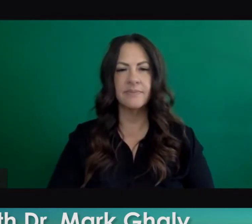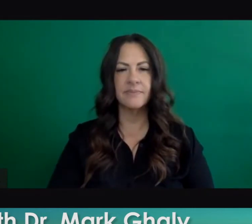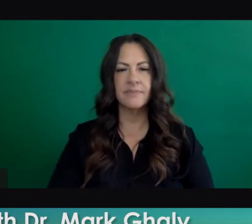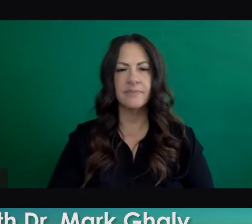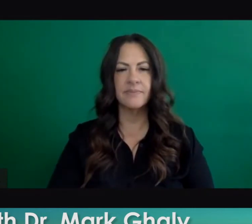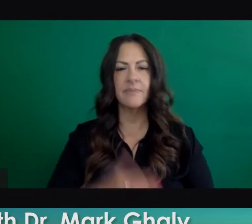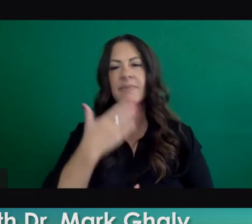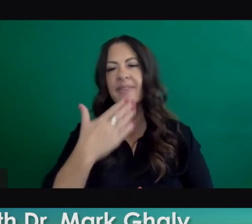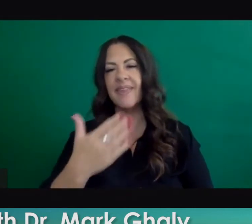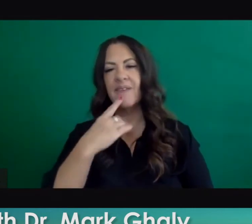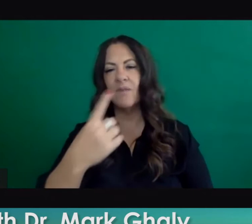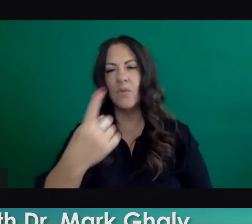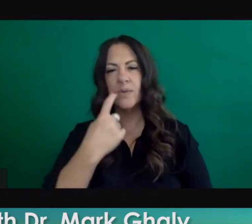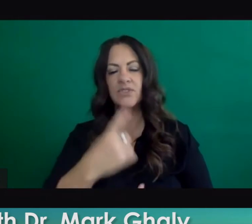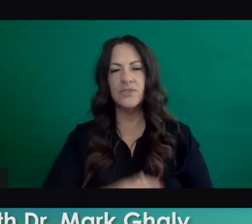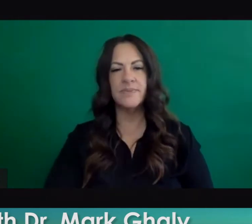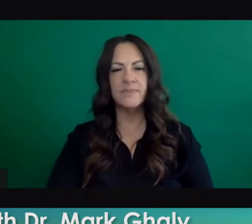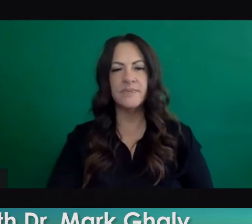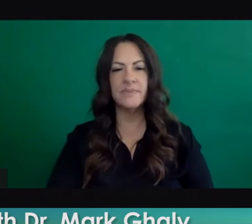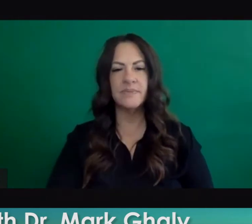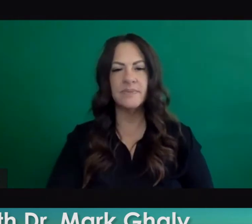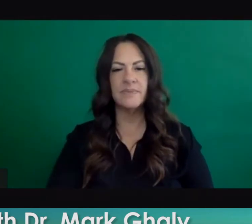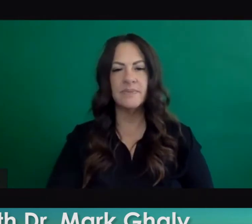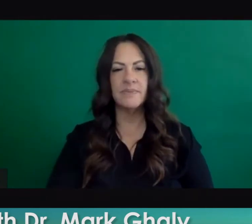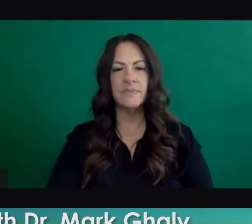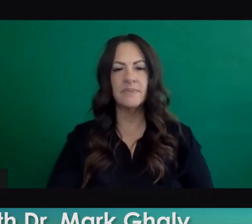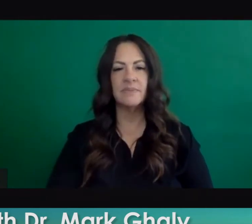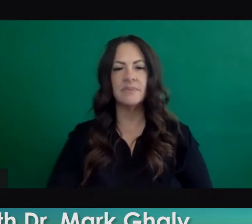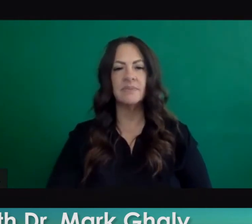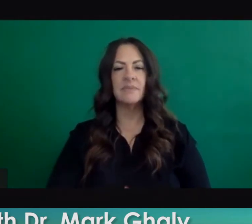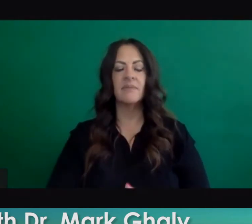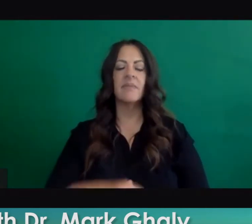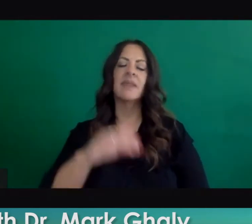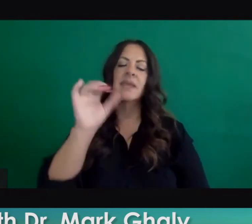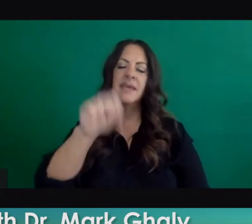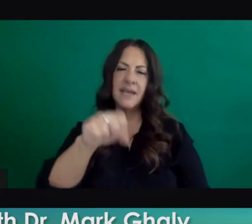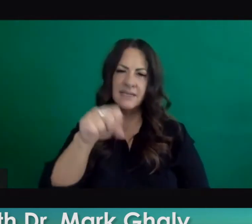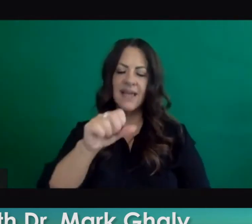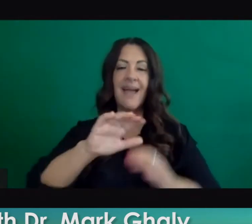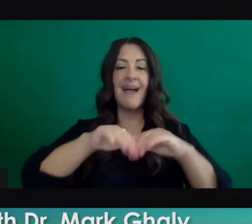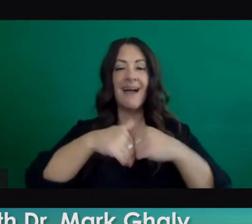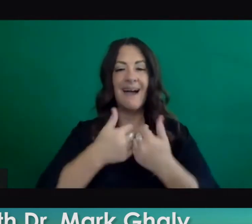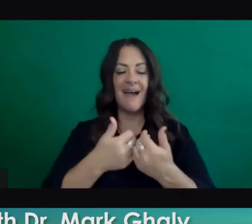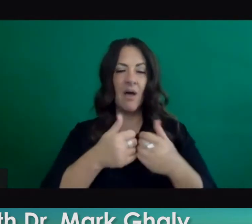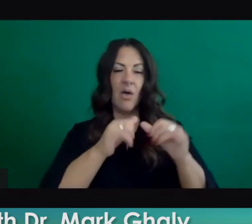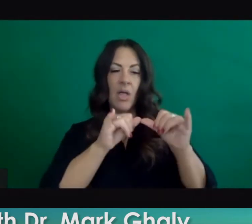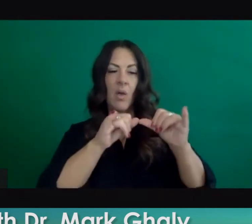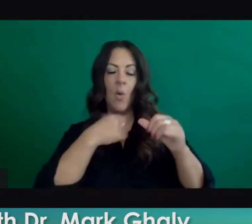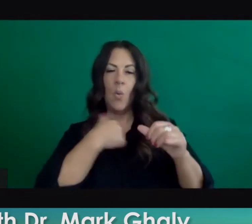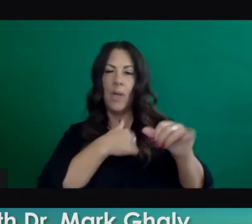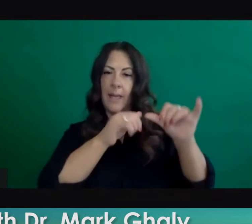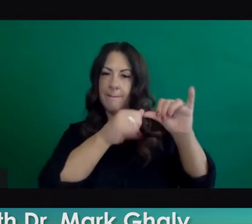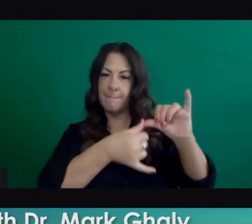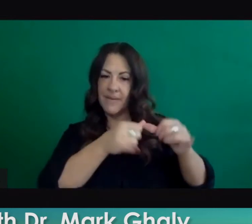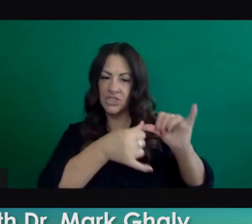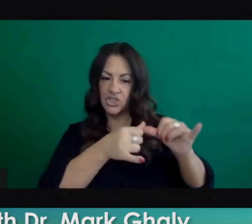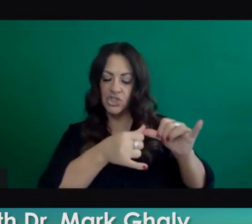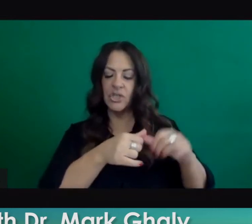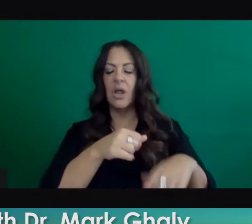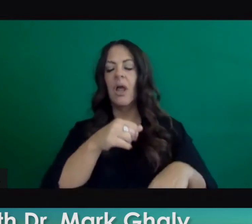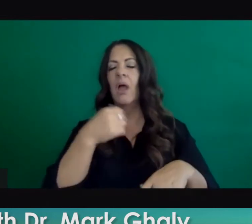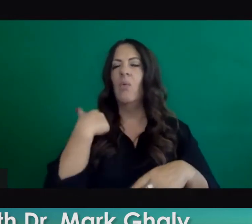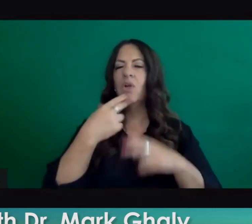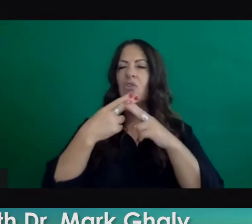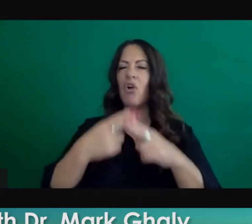Great, thank you for the question. And to provide a little bit more information and detail about how the metric works. So again, we're looking at something